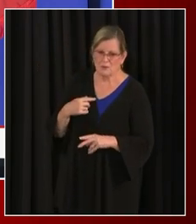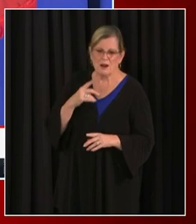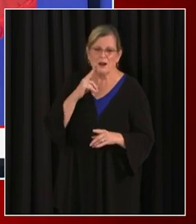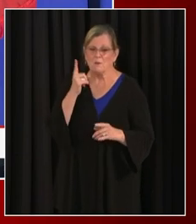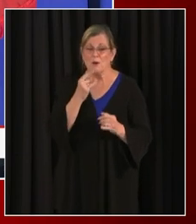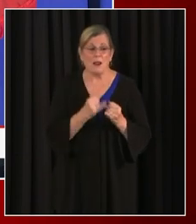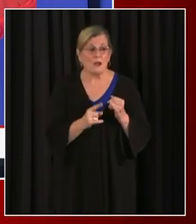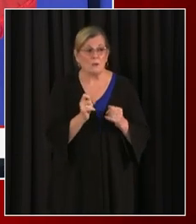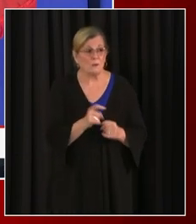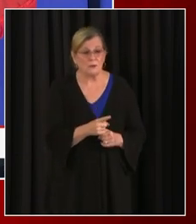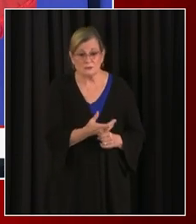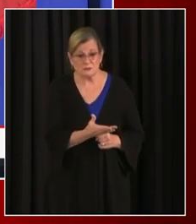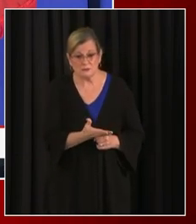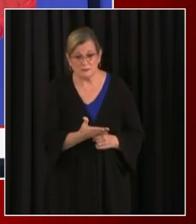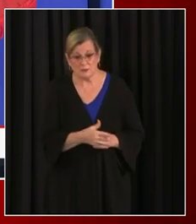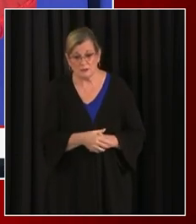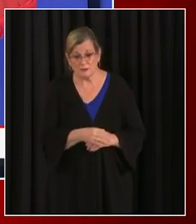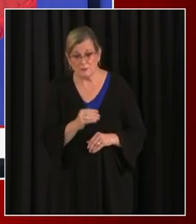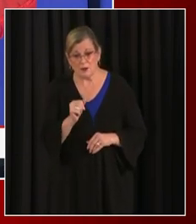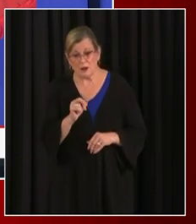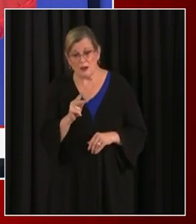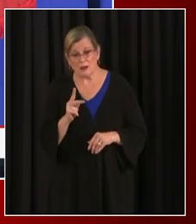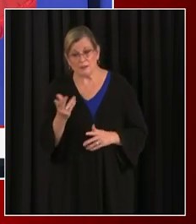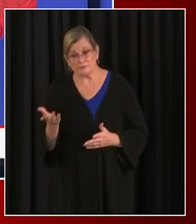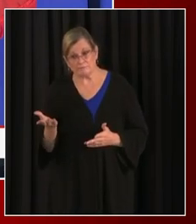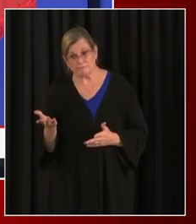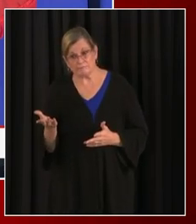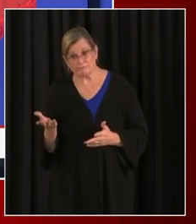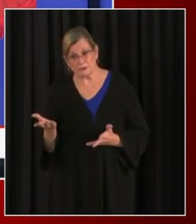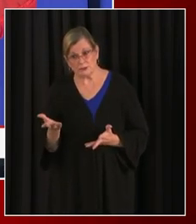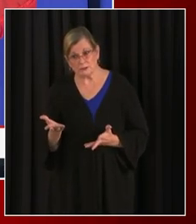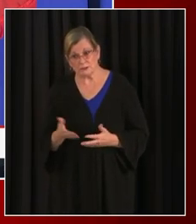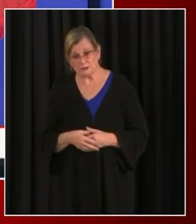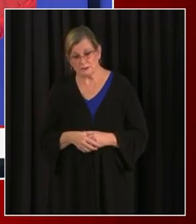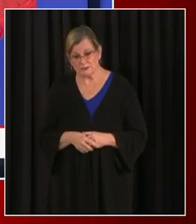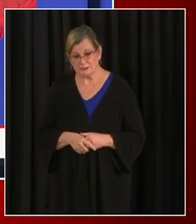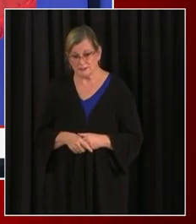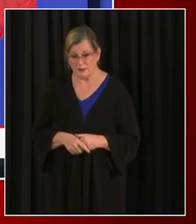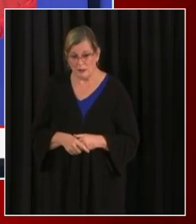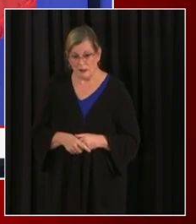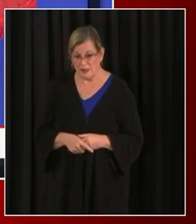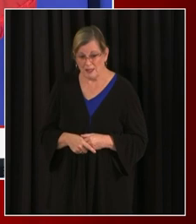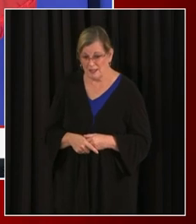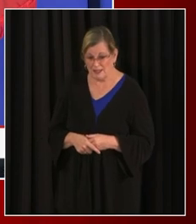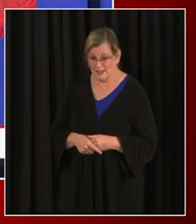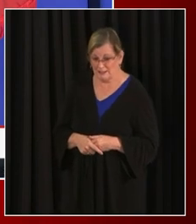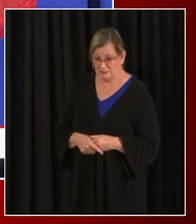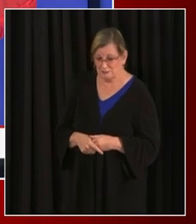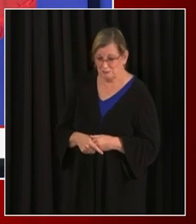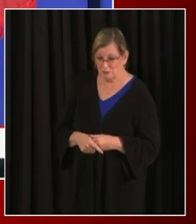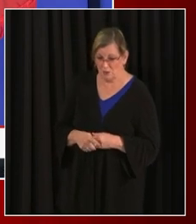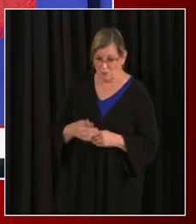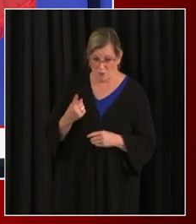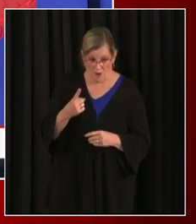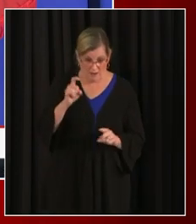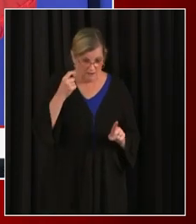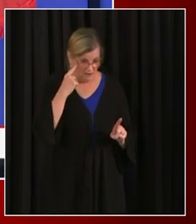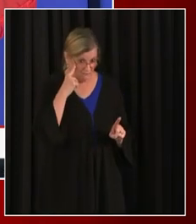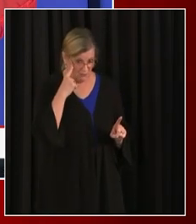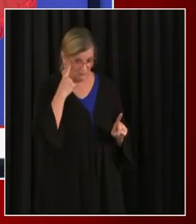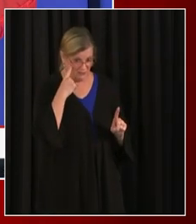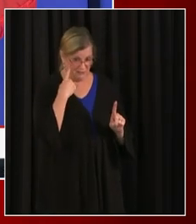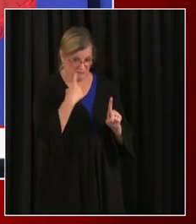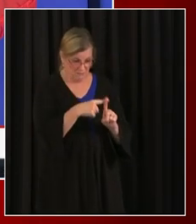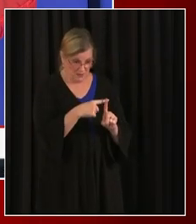question. Yes, sir. Given that Governor Northam has disclosed publicly that he's tested positive for COVID, I'm just wondering what